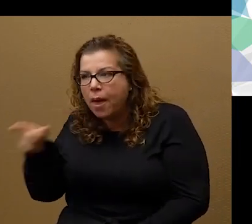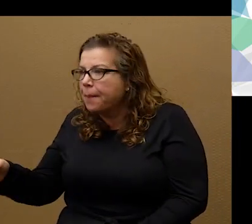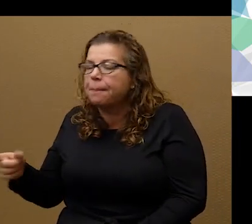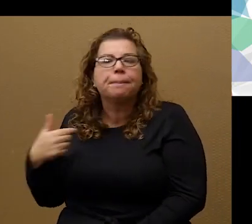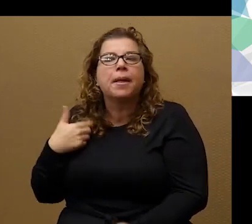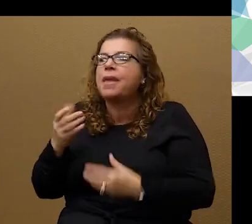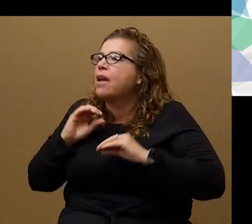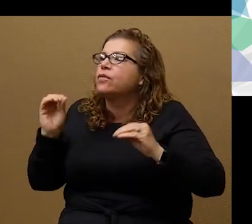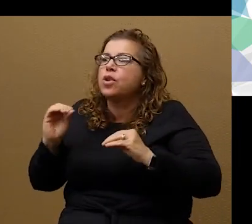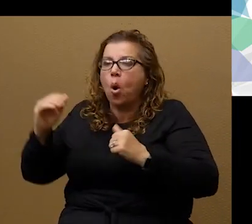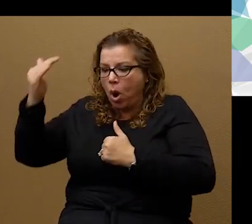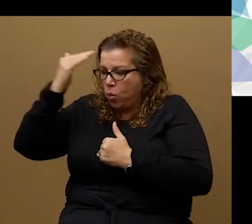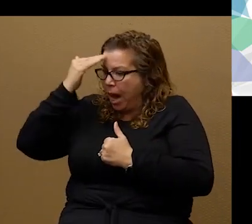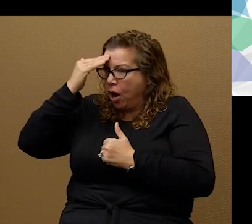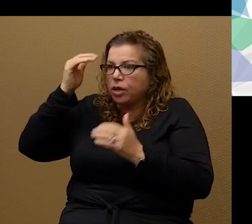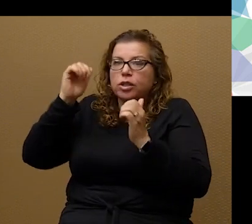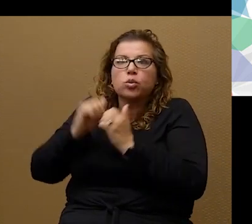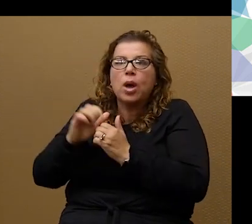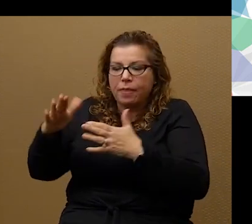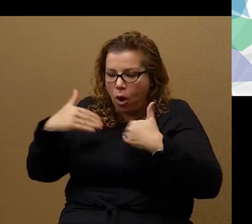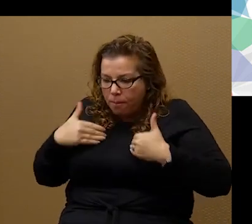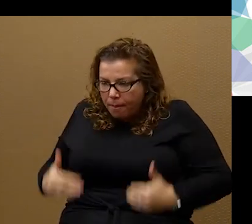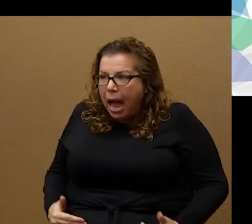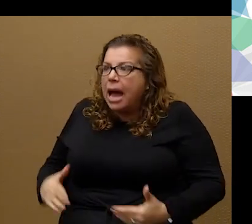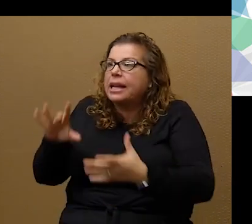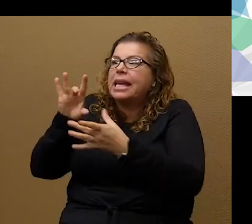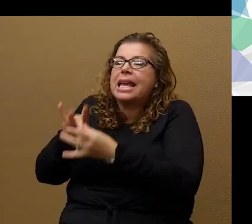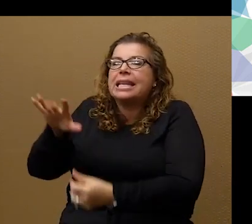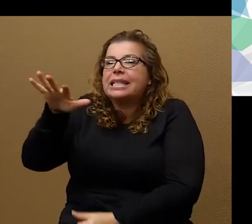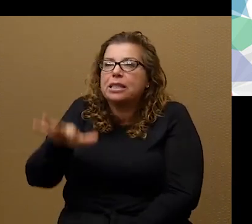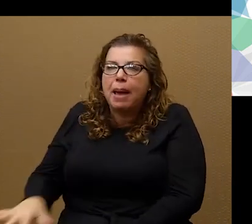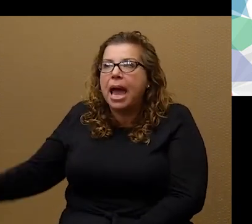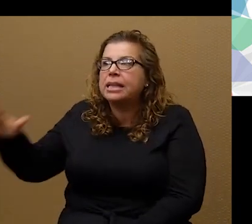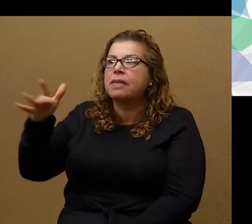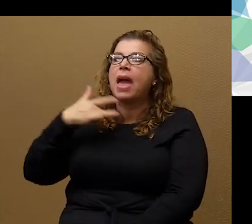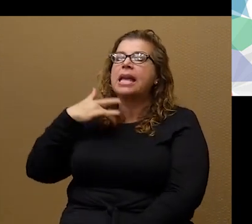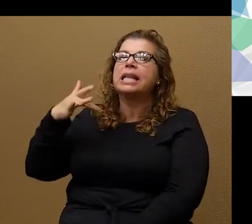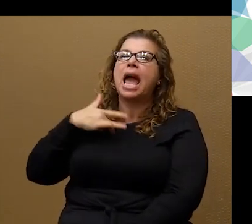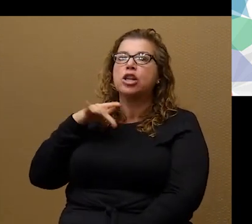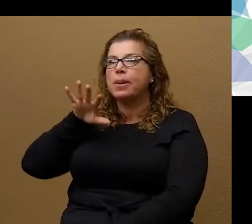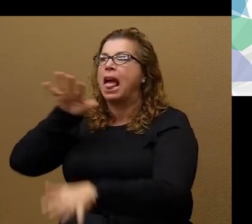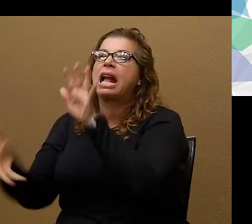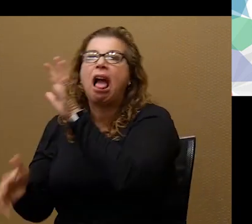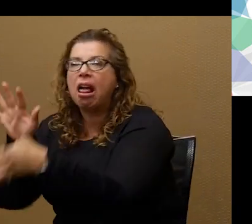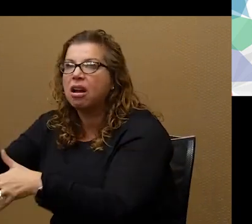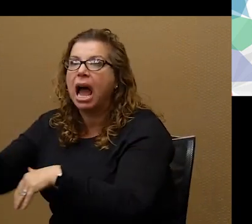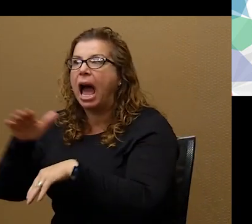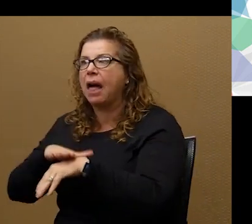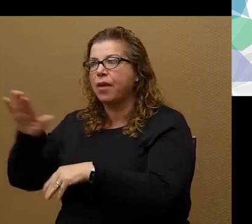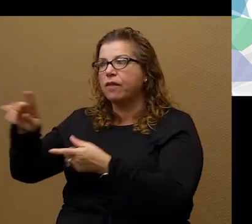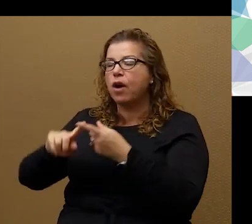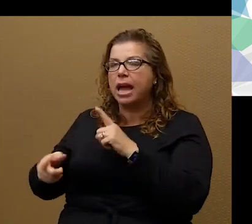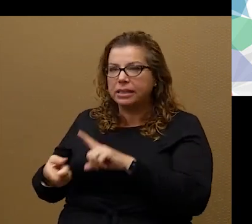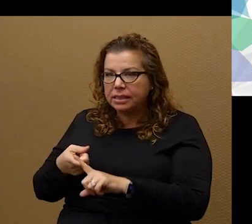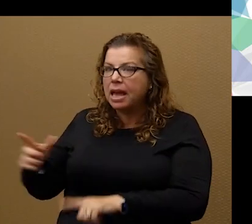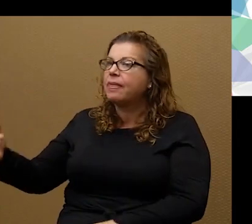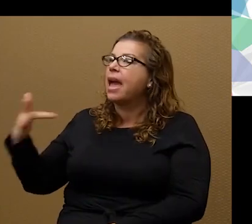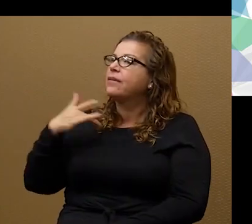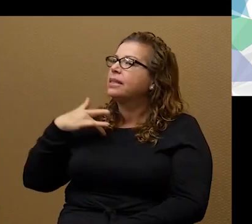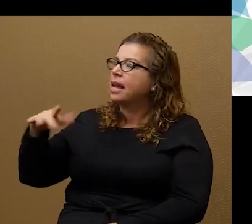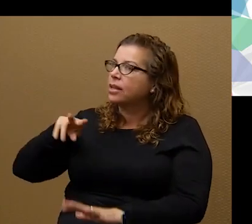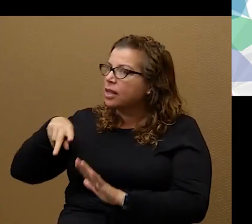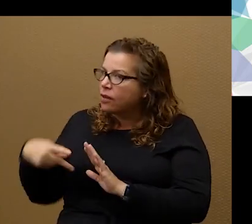in space. They're all over their friends. They have a tendency to fall, and then they also like to rock back and forth.